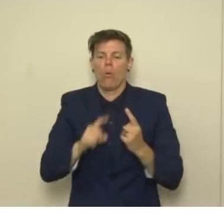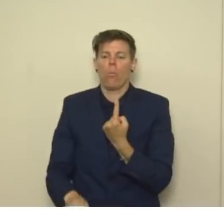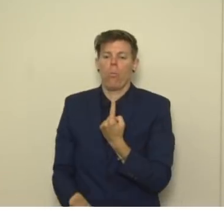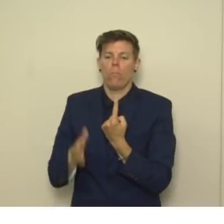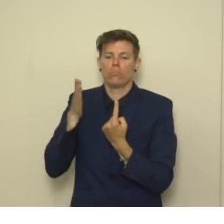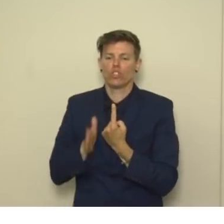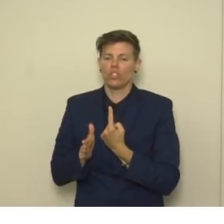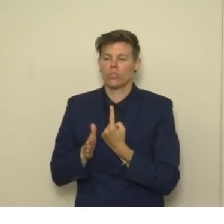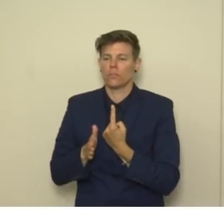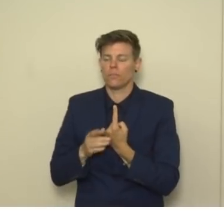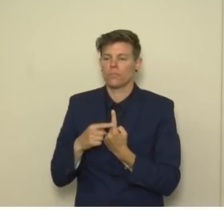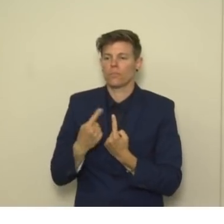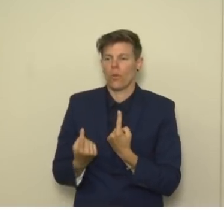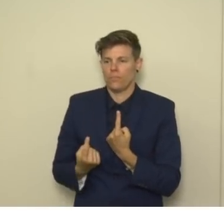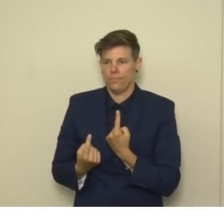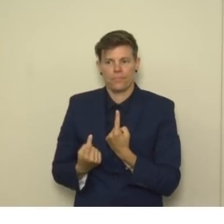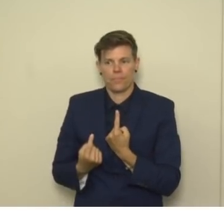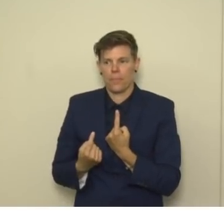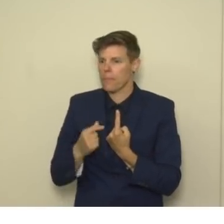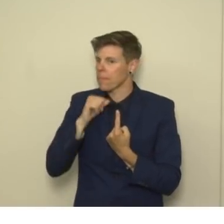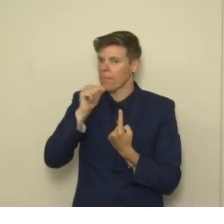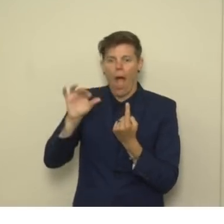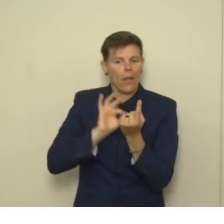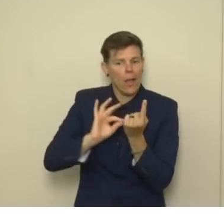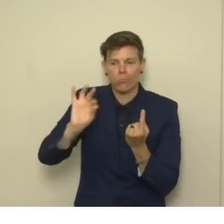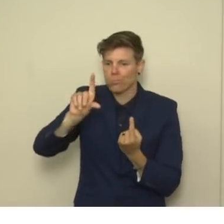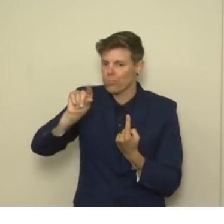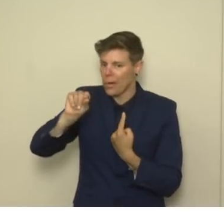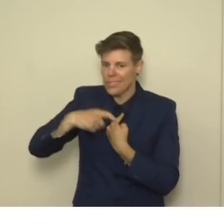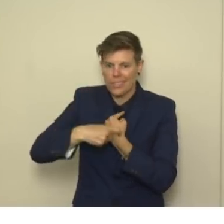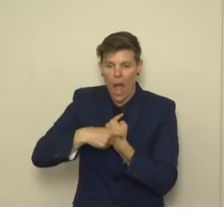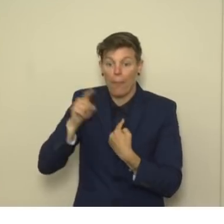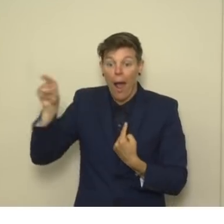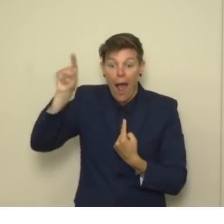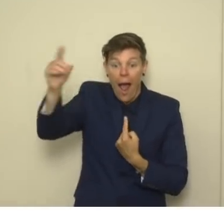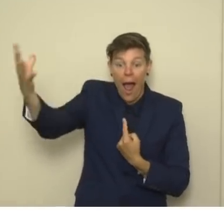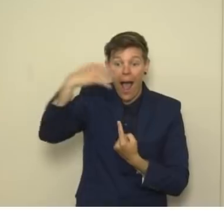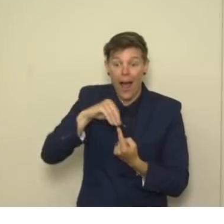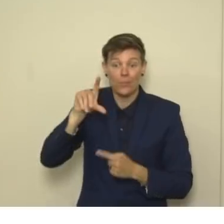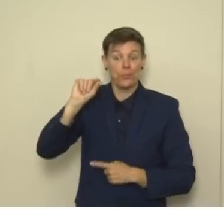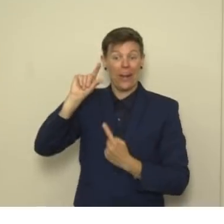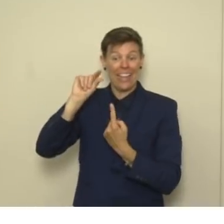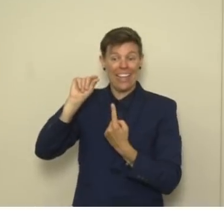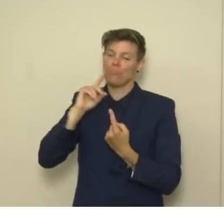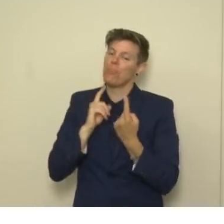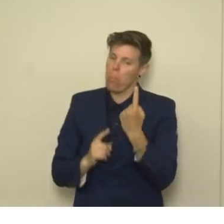again for a second time. We're not sure about that, but for now, it's only 1 case